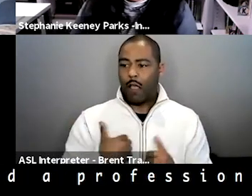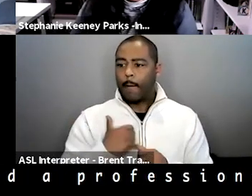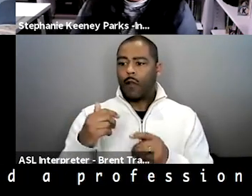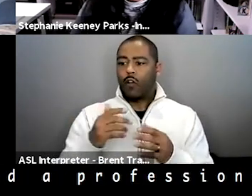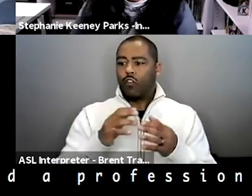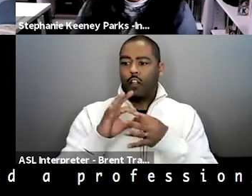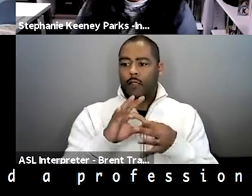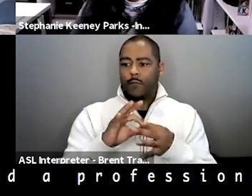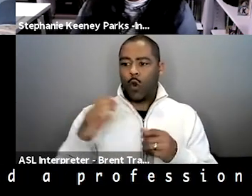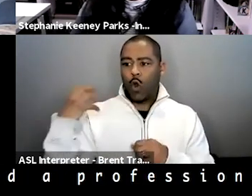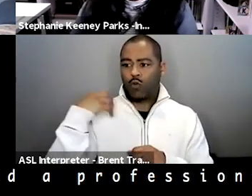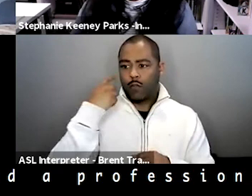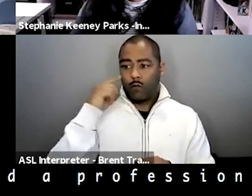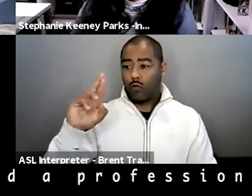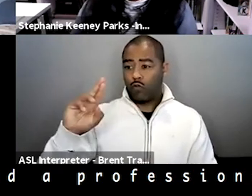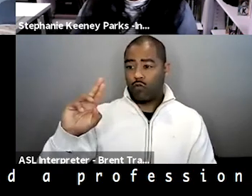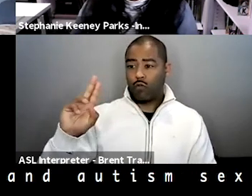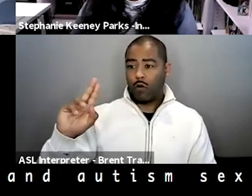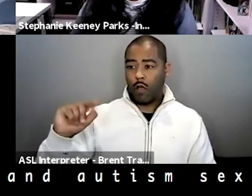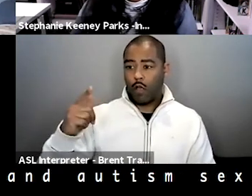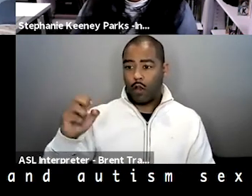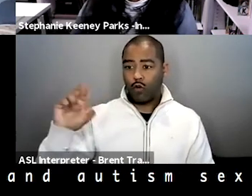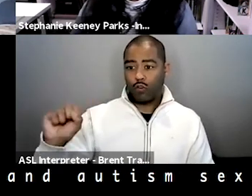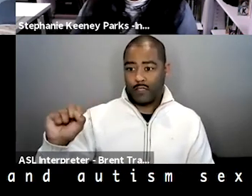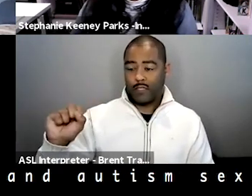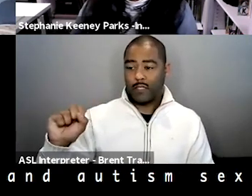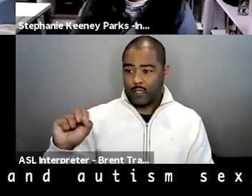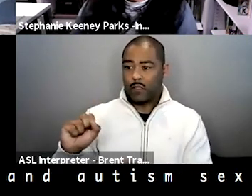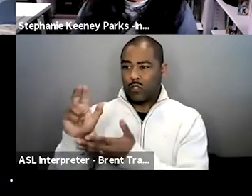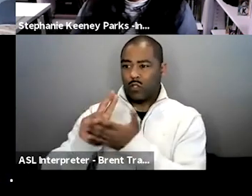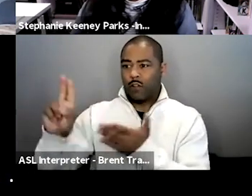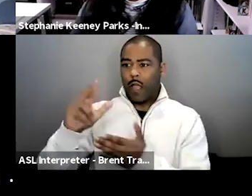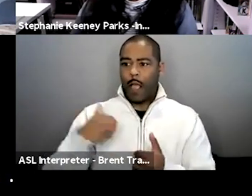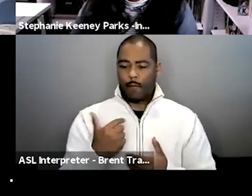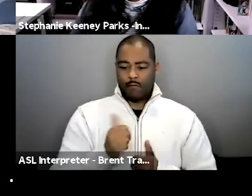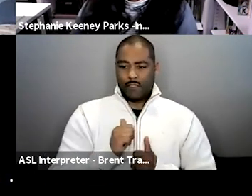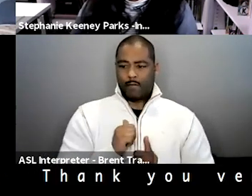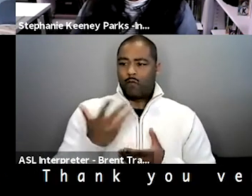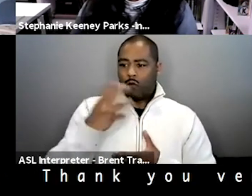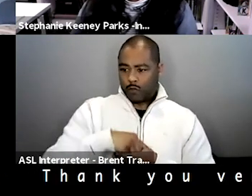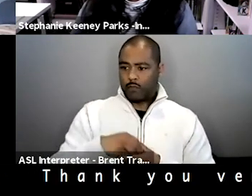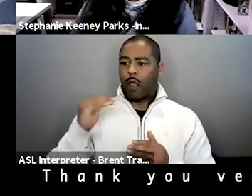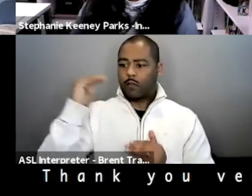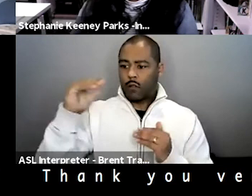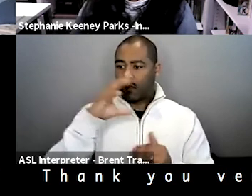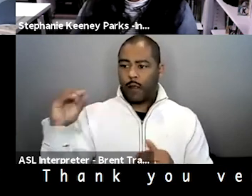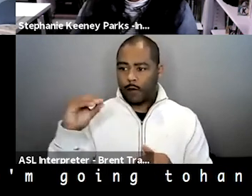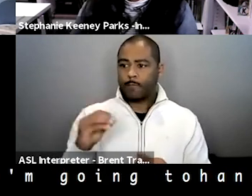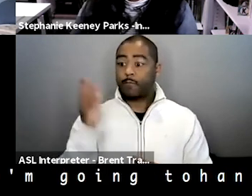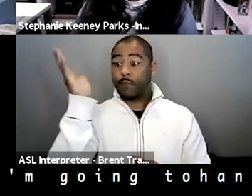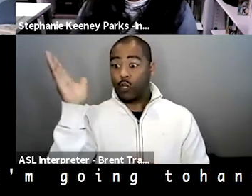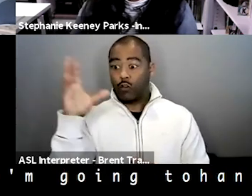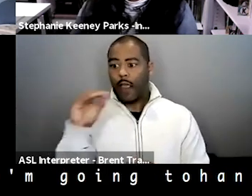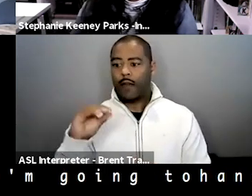Autism Services at Rutgers. I'm an autistic adult and also a professional public speaker and an autism sexuality